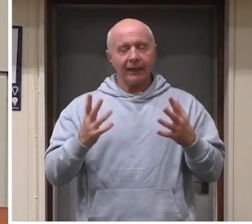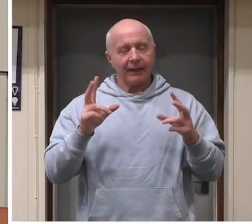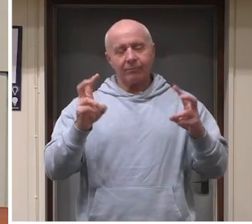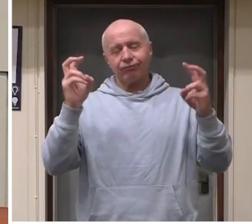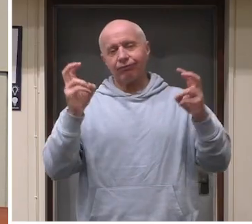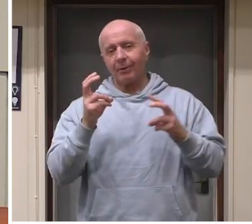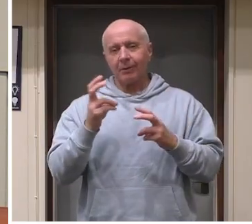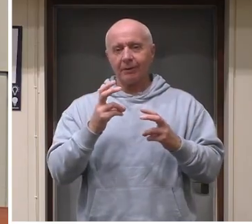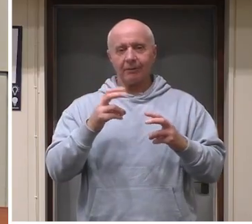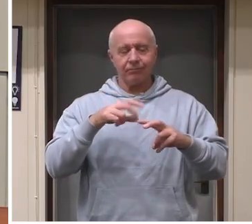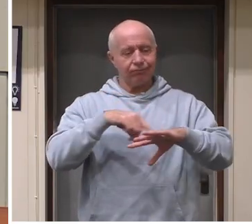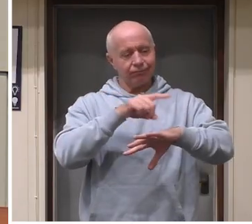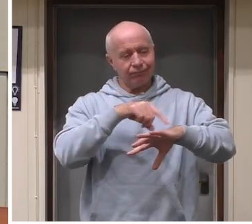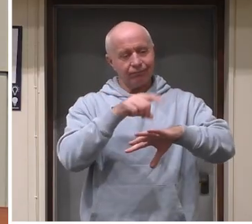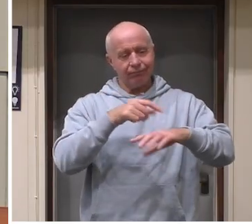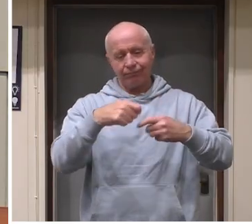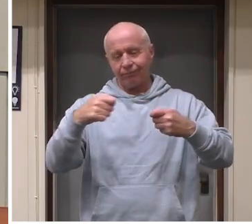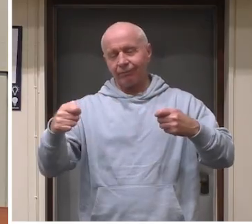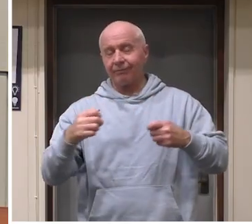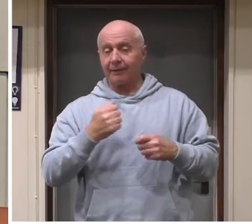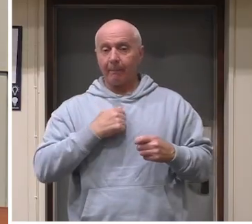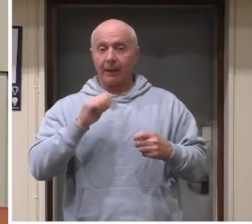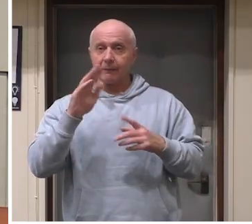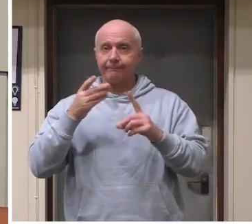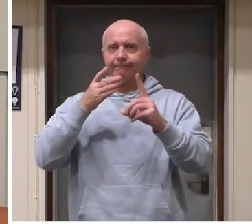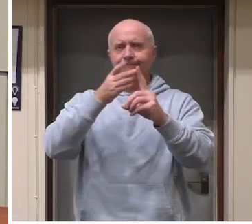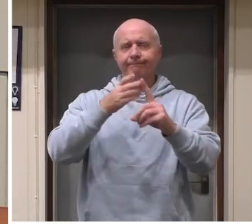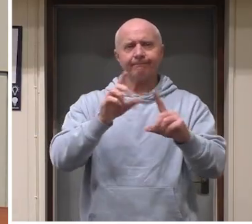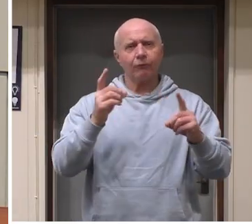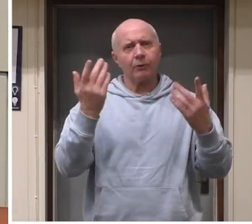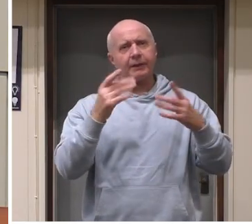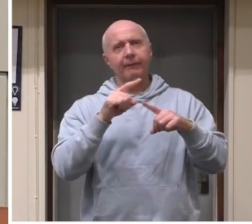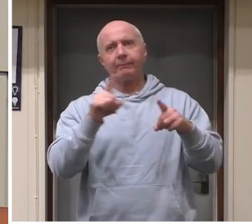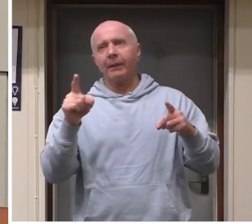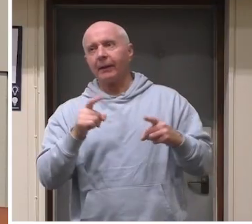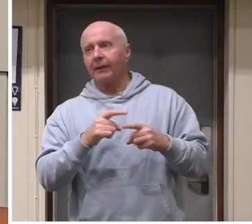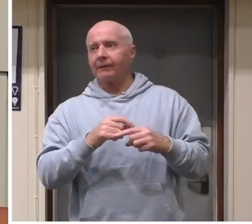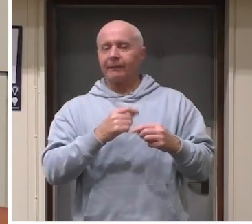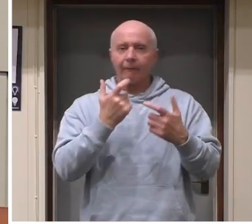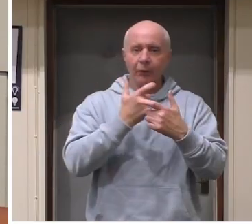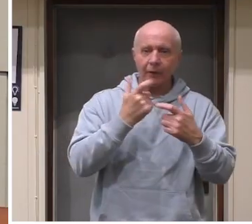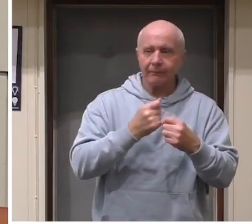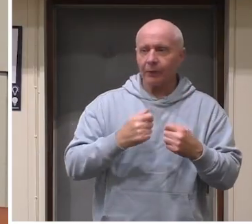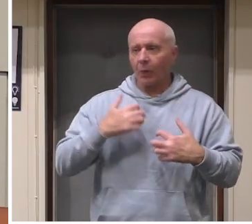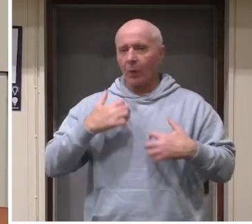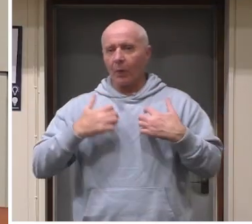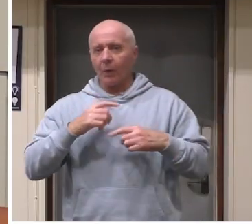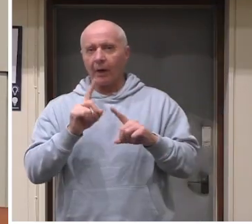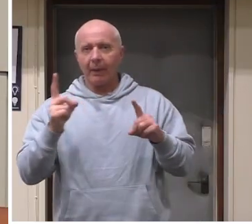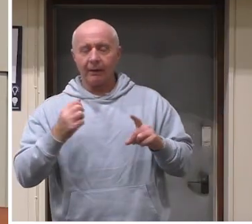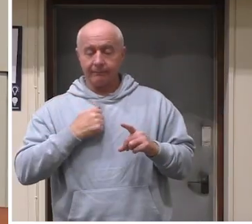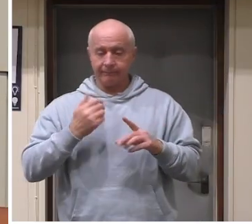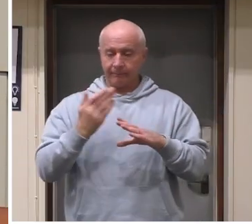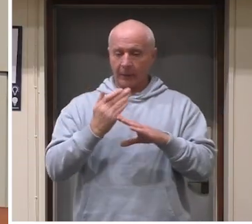lecture. Rather, my goal for this evening is to sort of have some fun and share some excitement about the work that we're doing